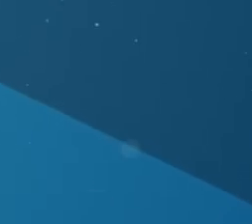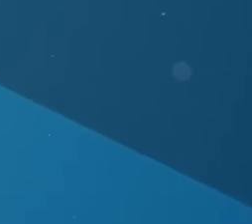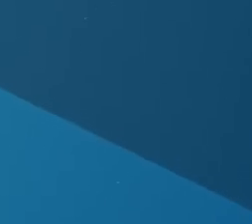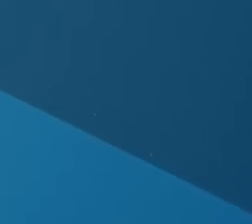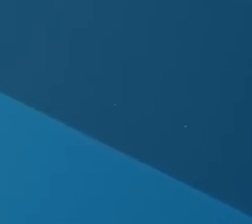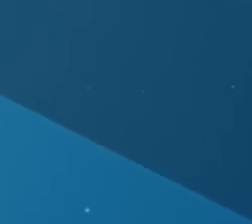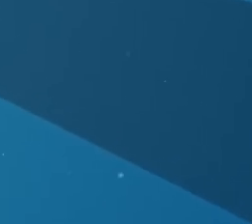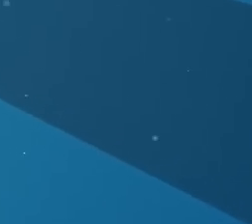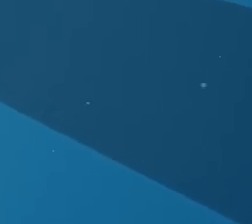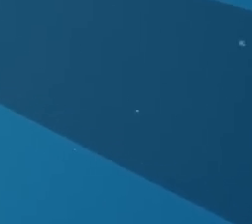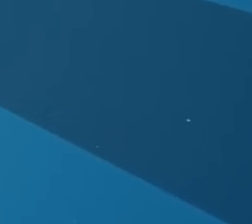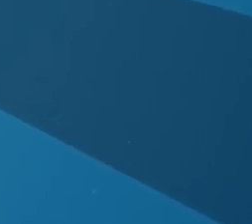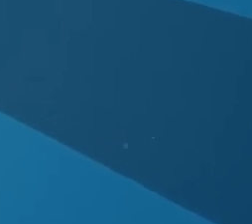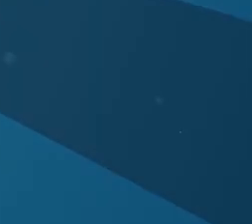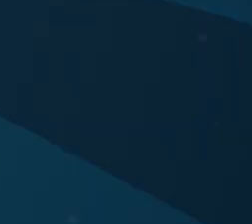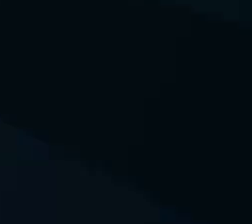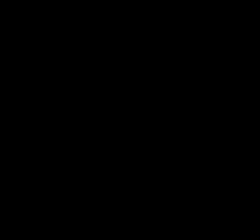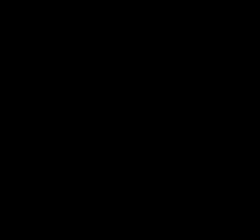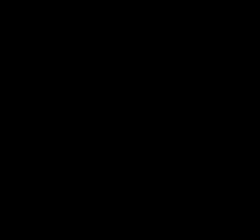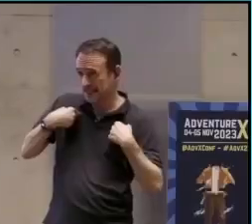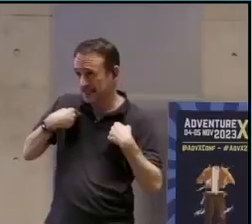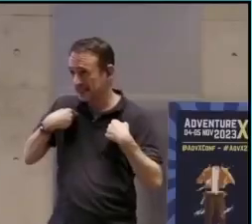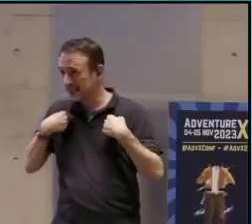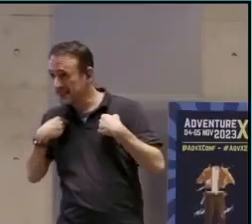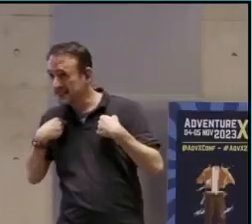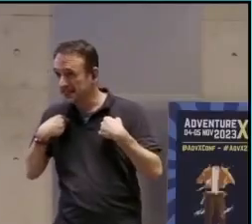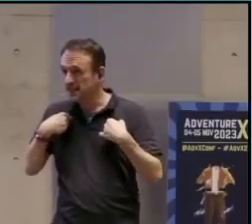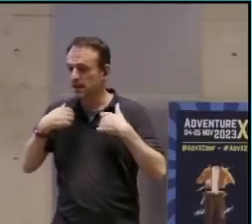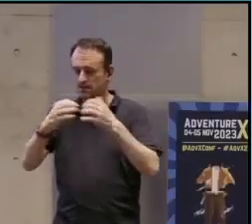Please put your hands together and welcome Marina Sciberras.